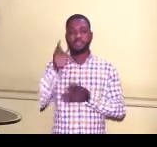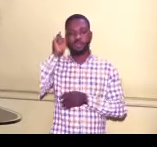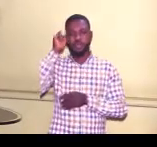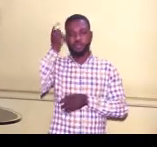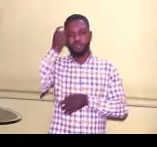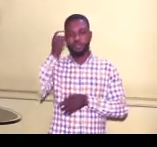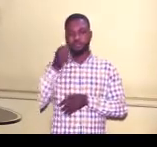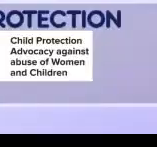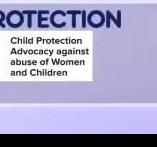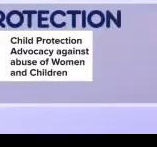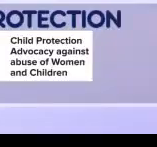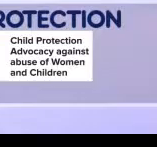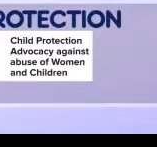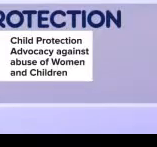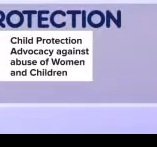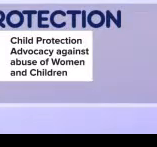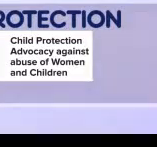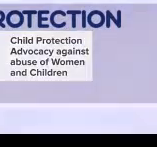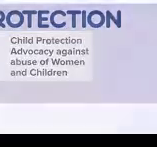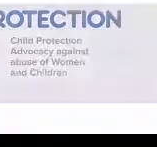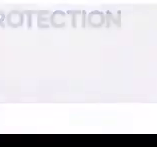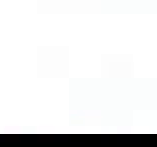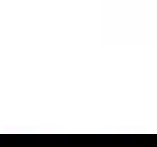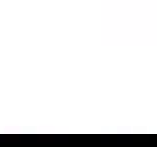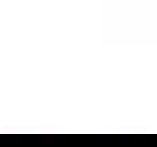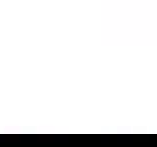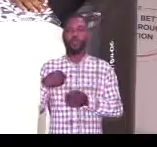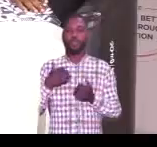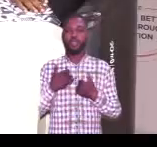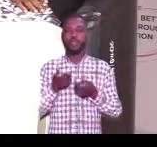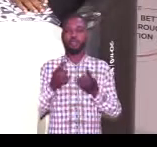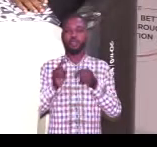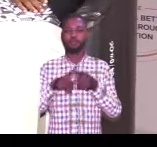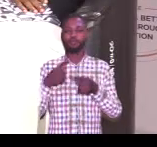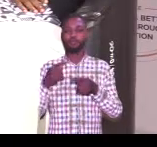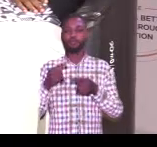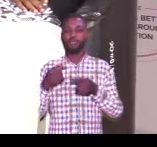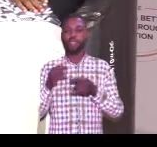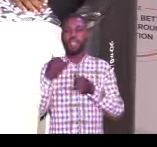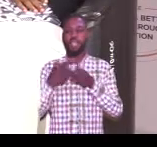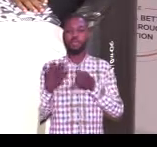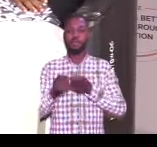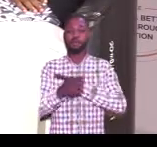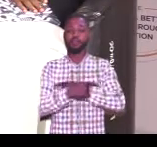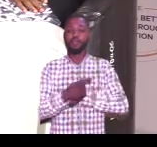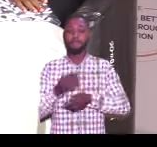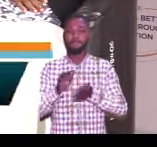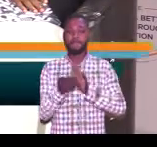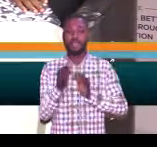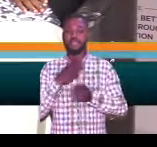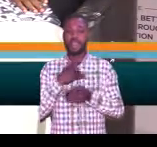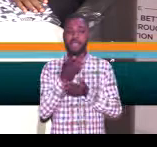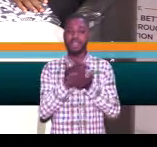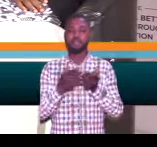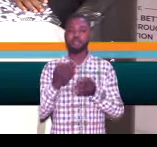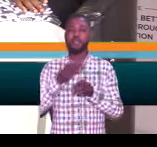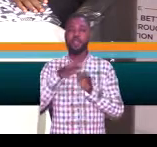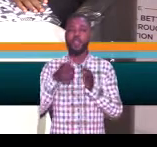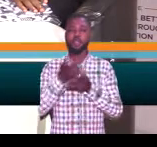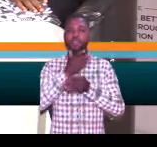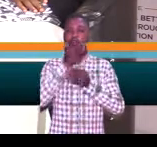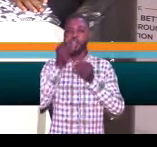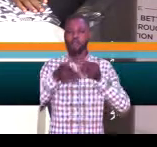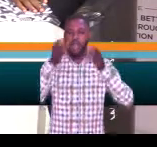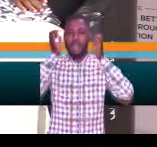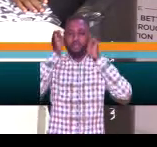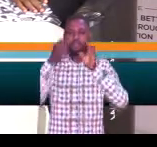state government. We have come to the end of today's package, an episode of